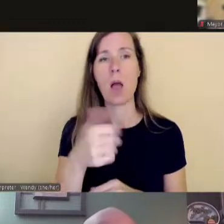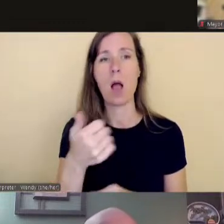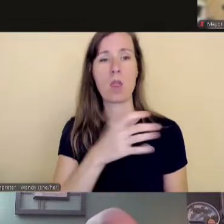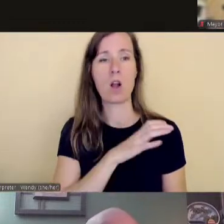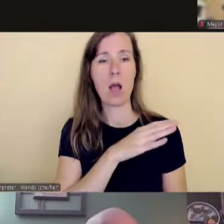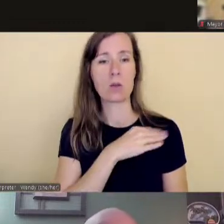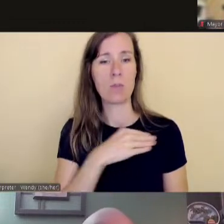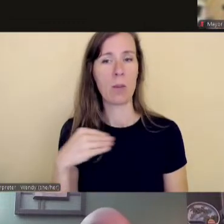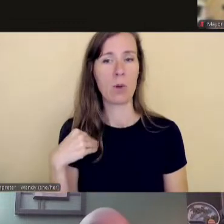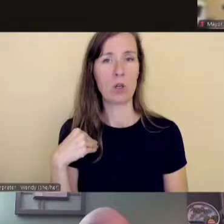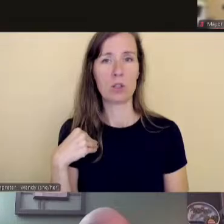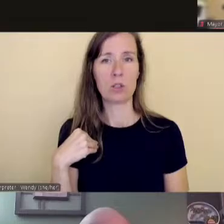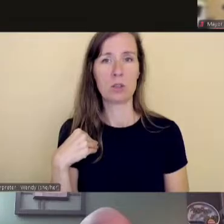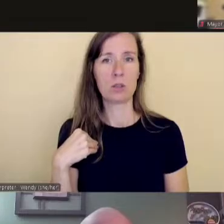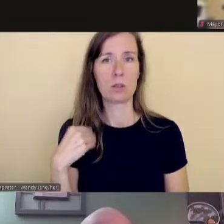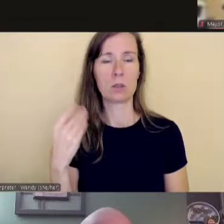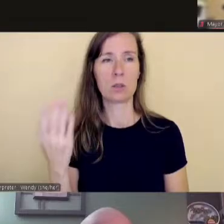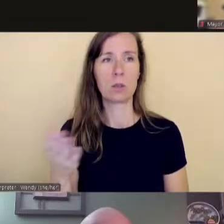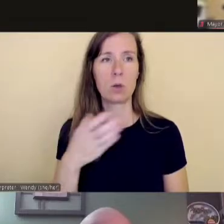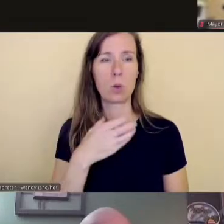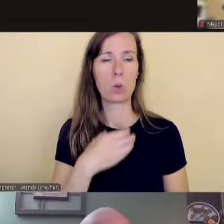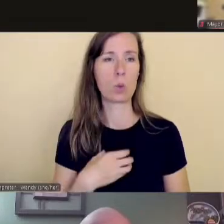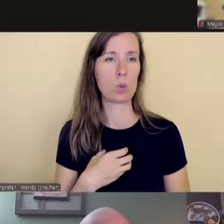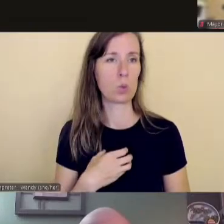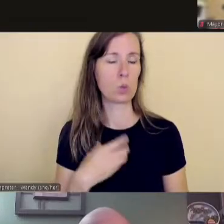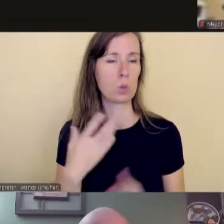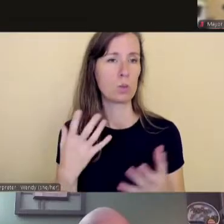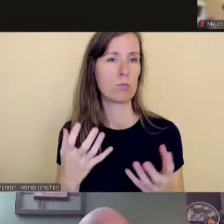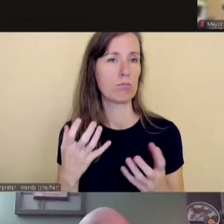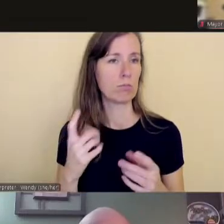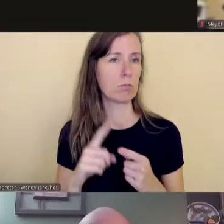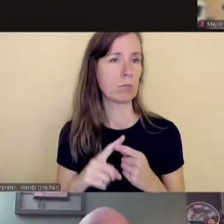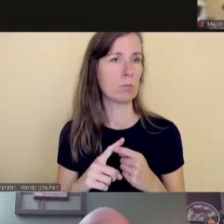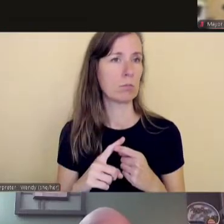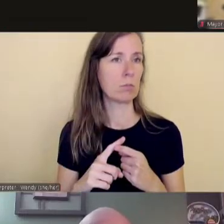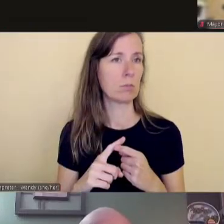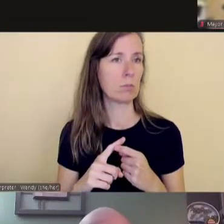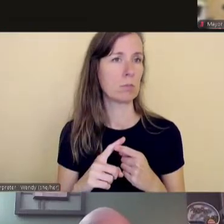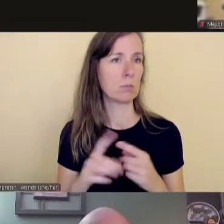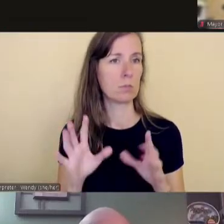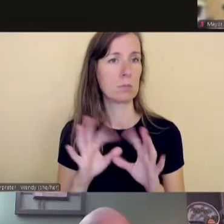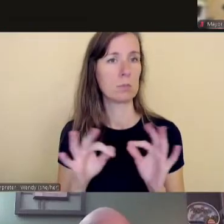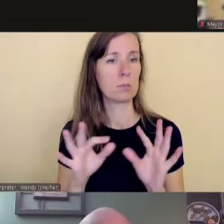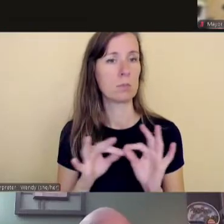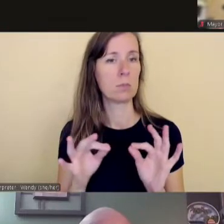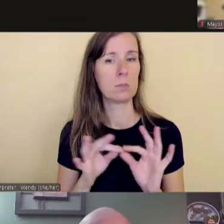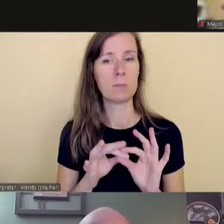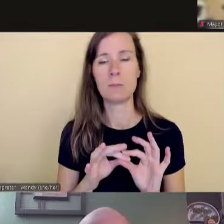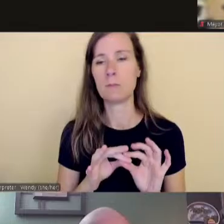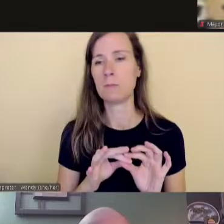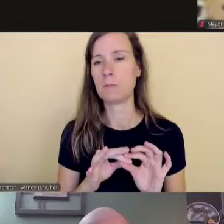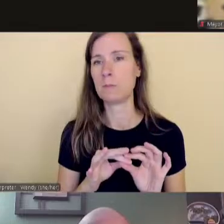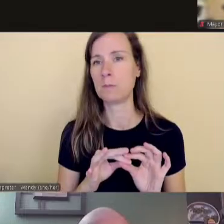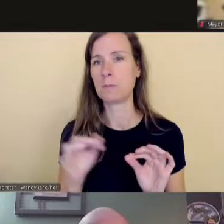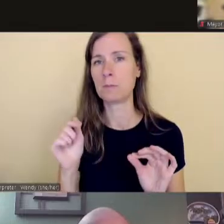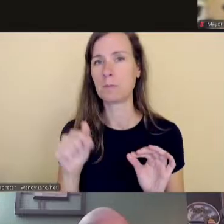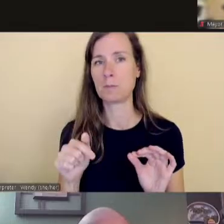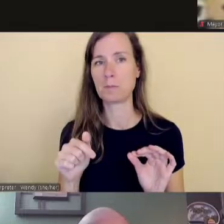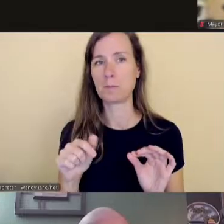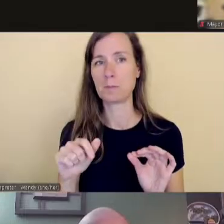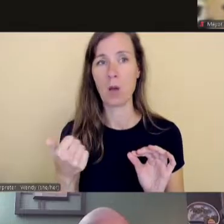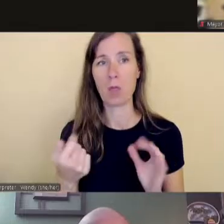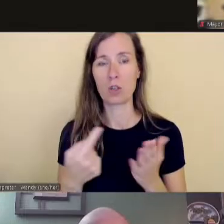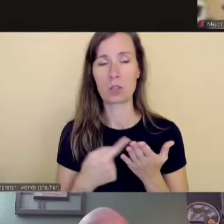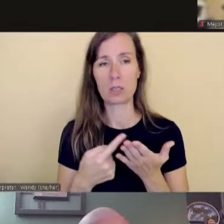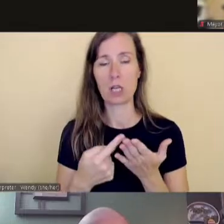members wishing to make any comments in discussion or have any further discussion